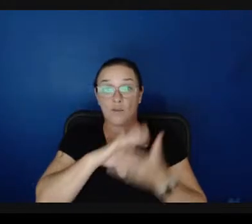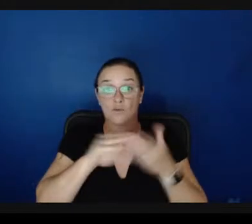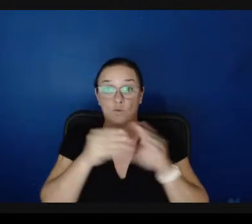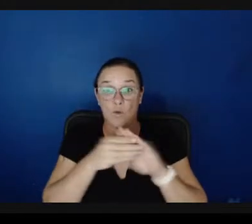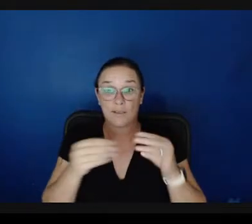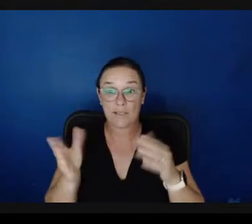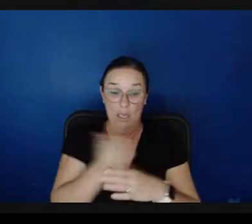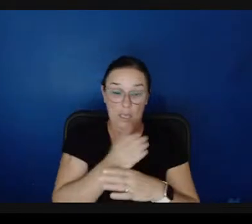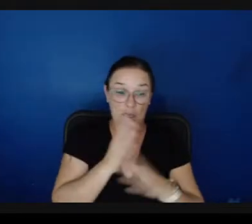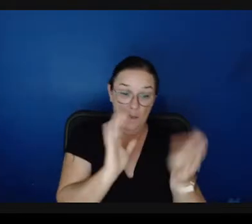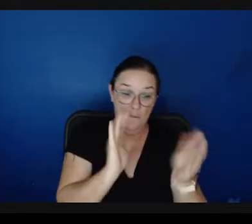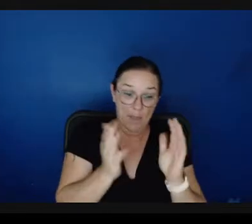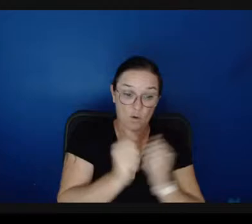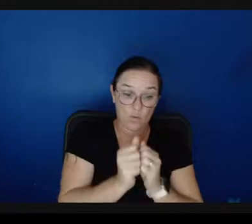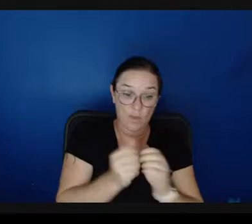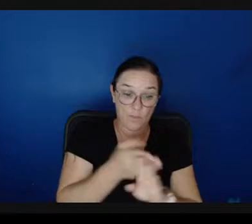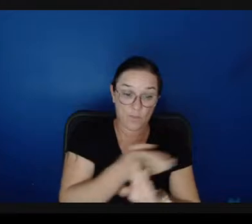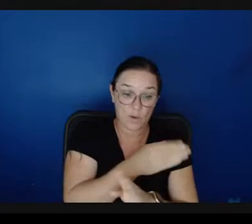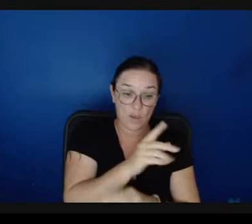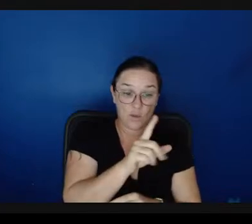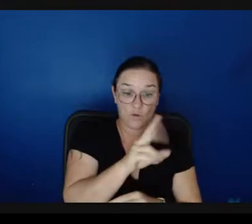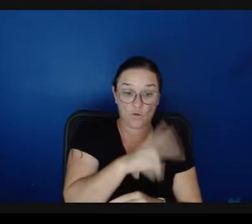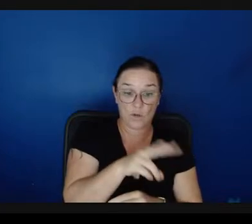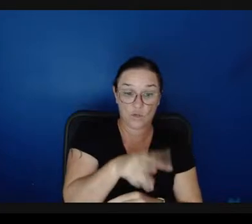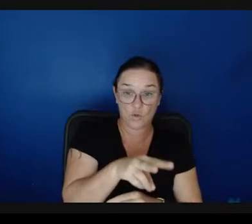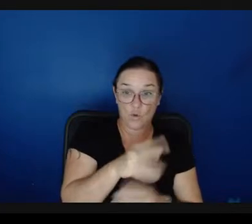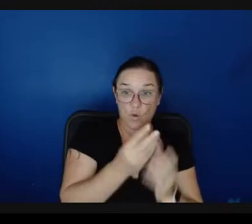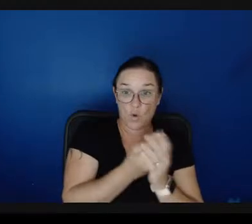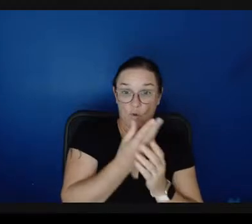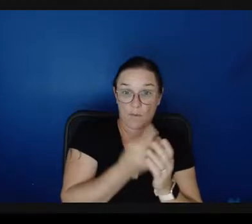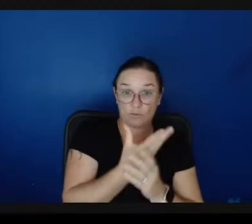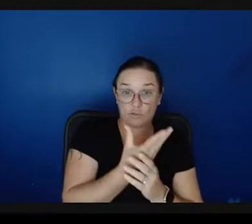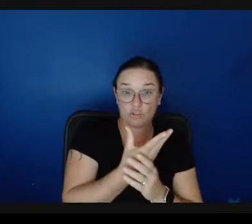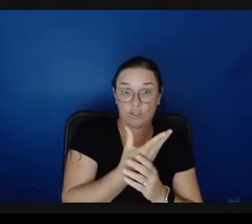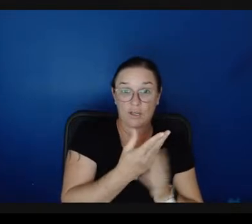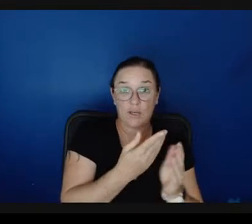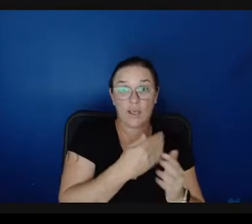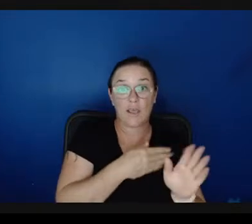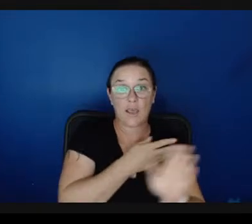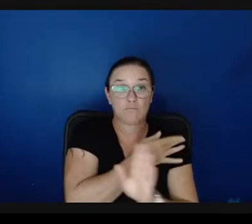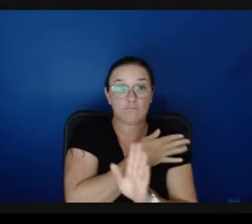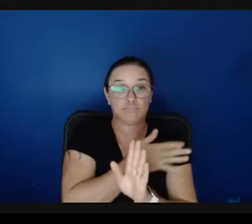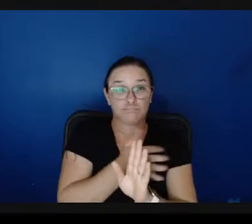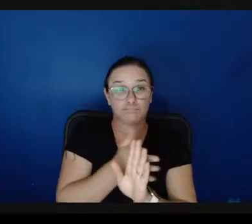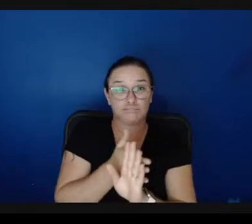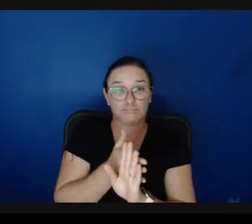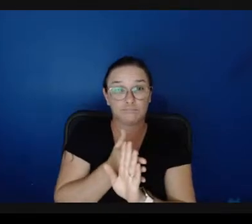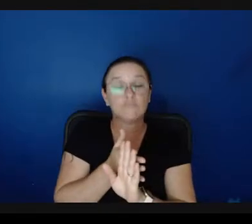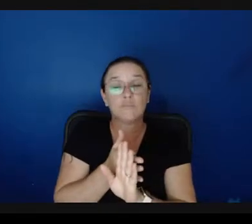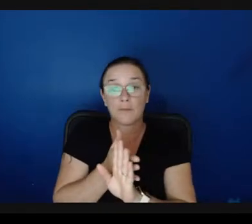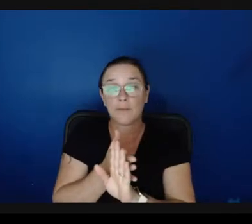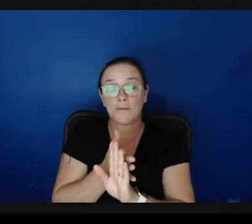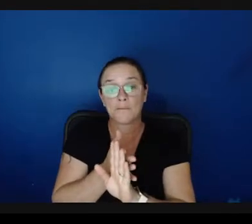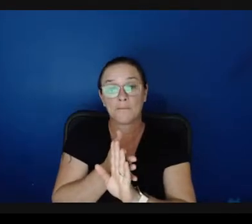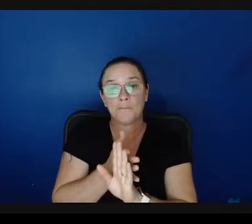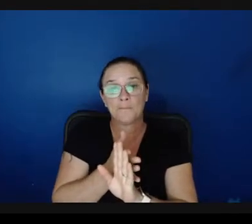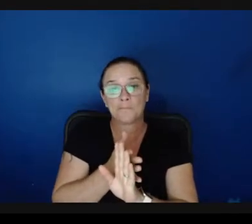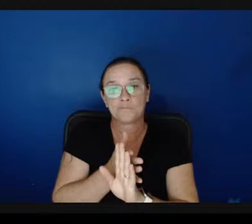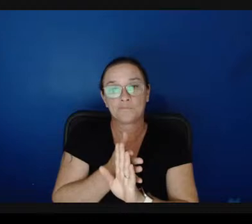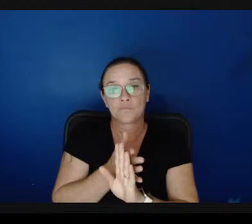the pre-2022 eruption, the buildup back from 2020, shown on the graph of the last 5